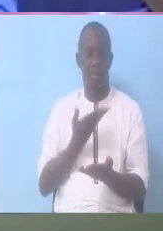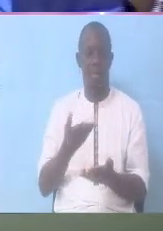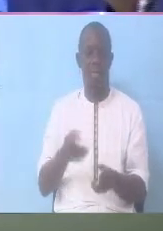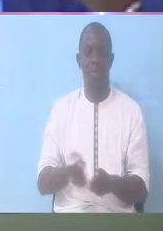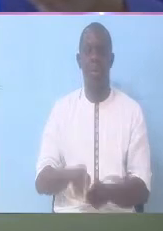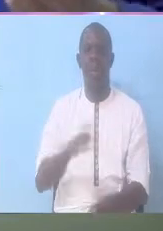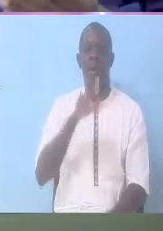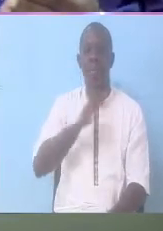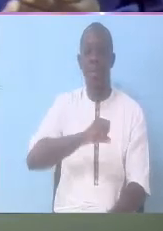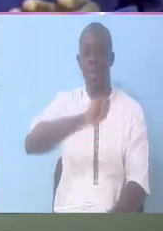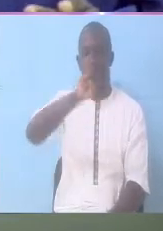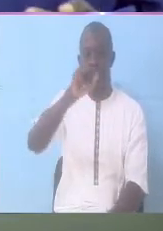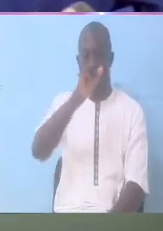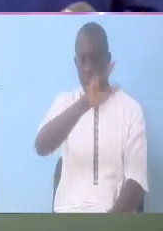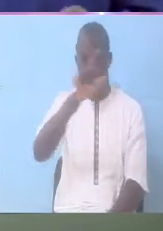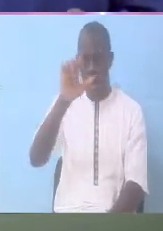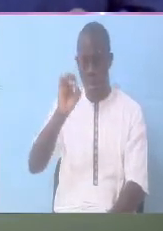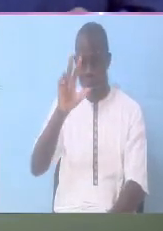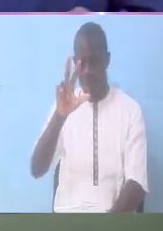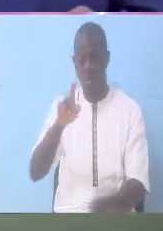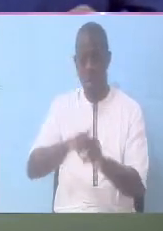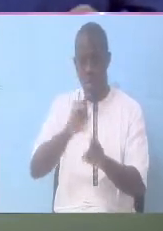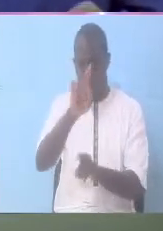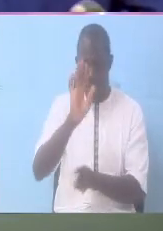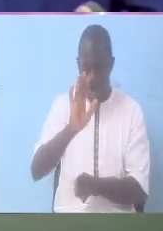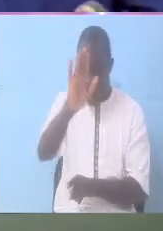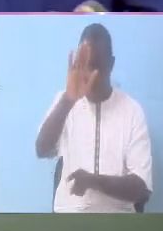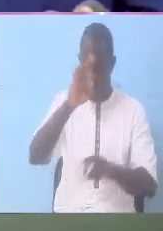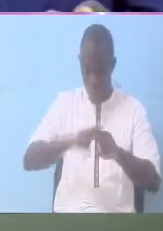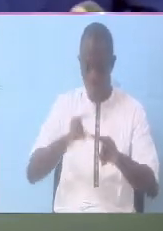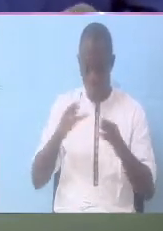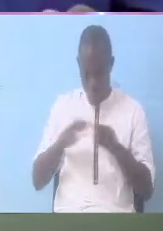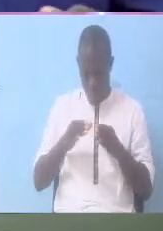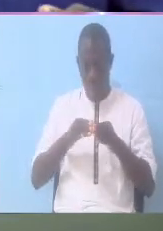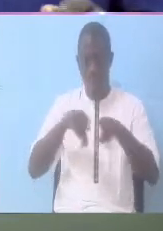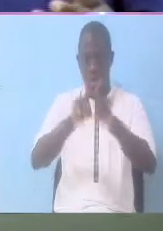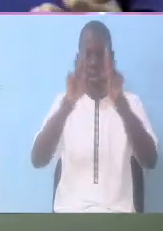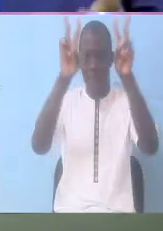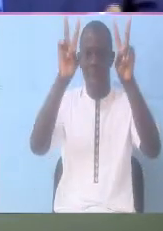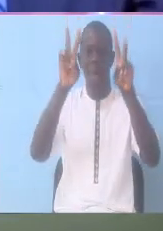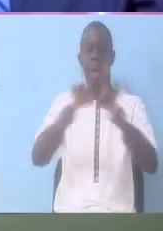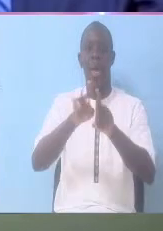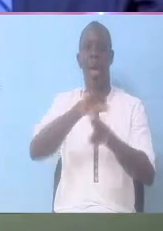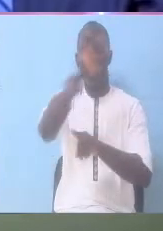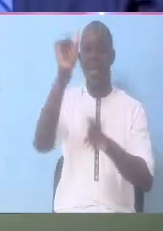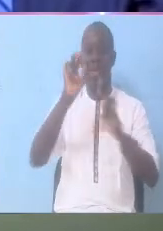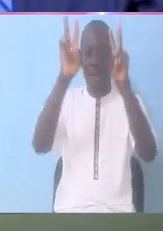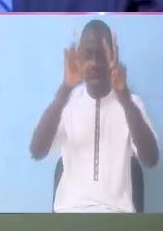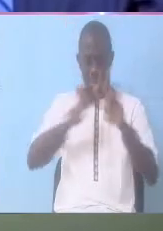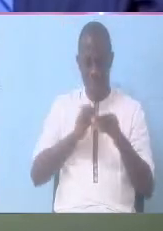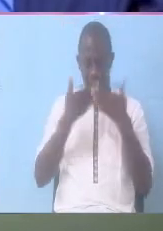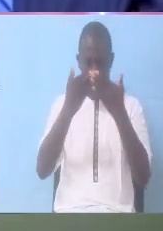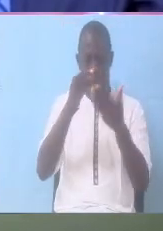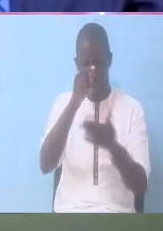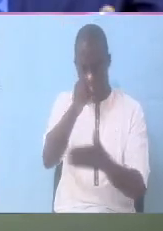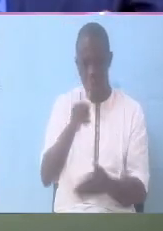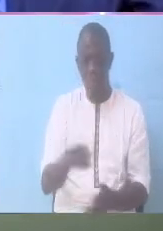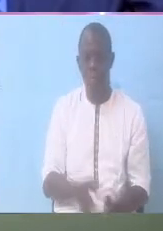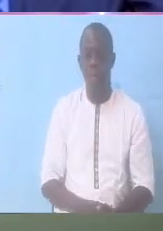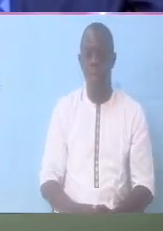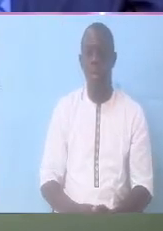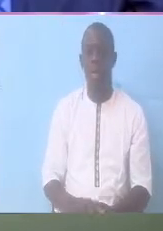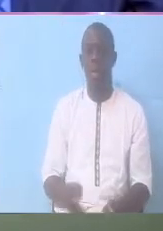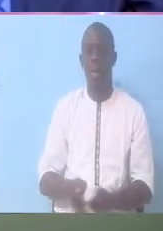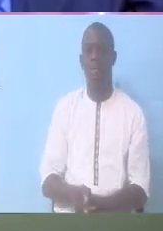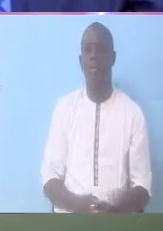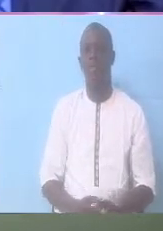You later sat with Yaya Jammeh. Yes, sir. And he told you that